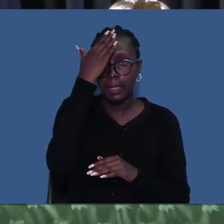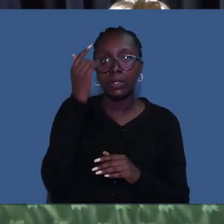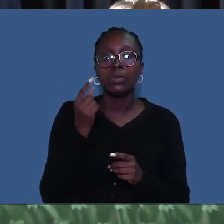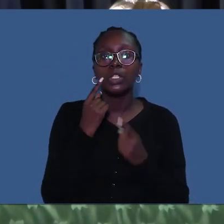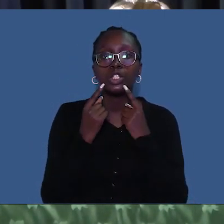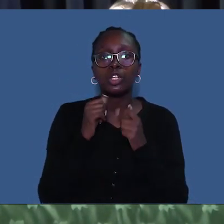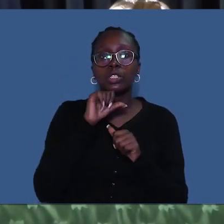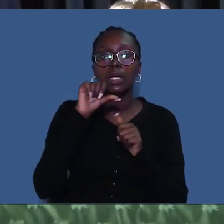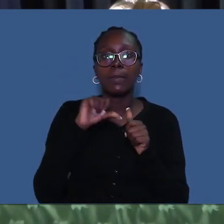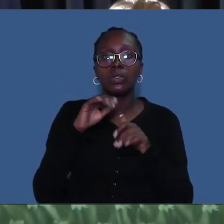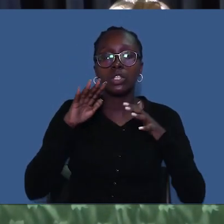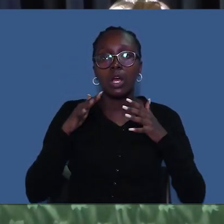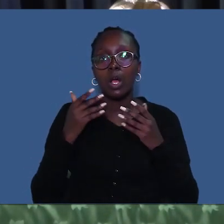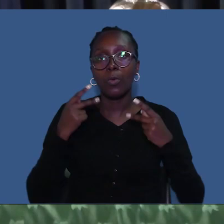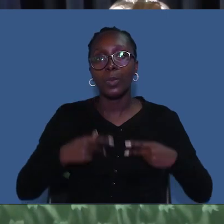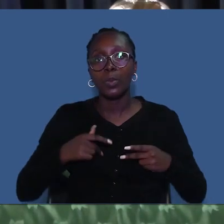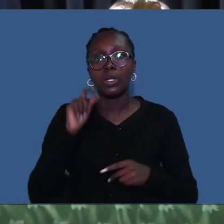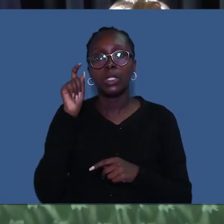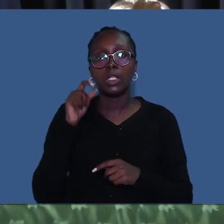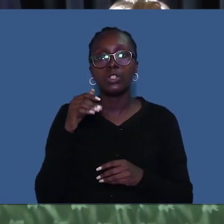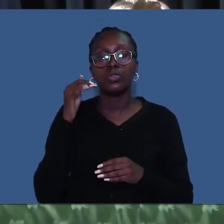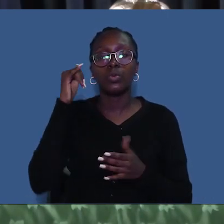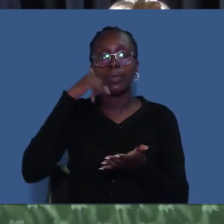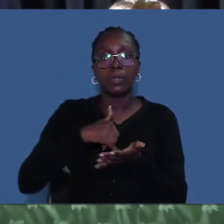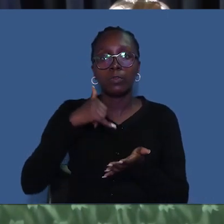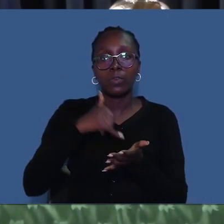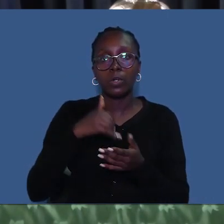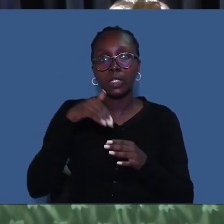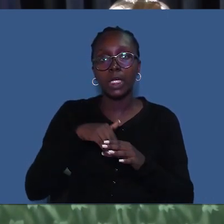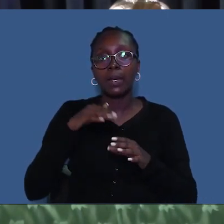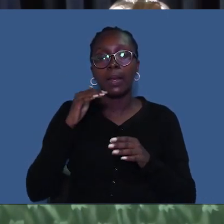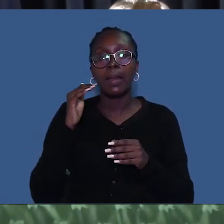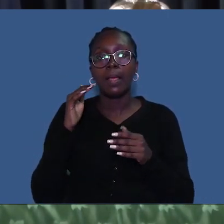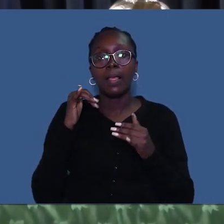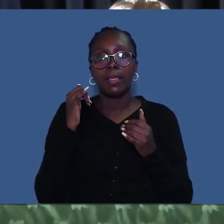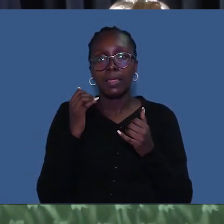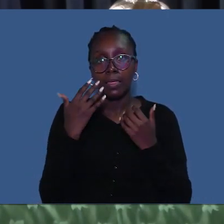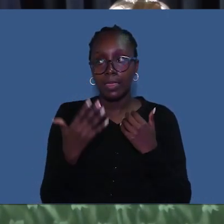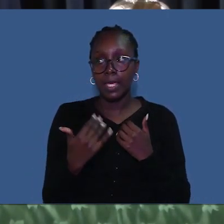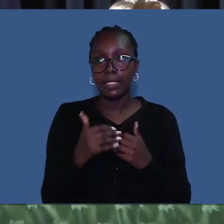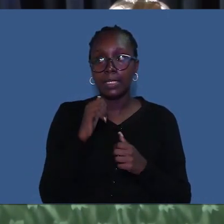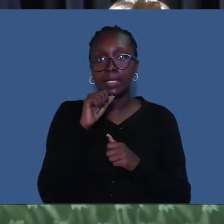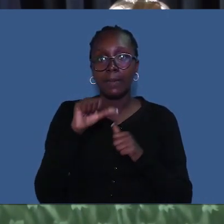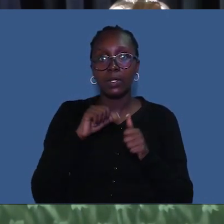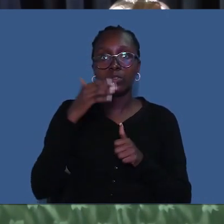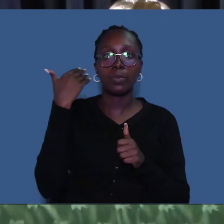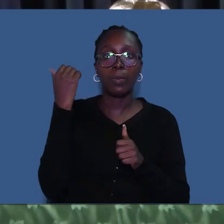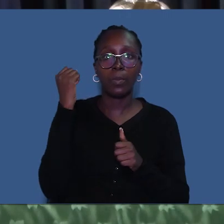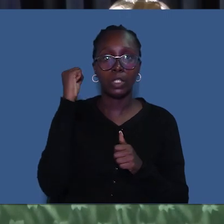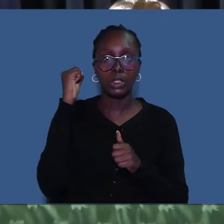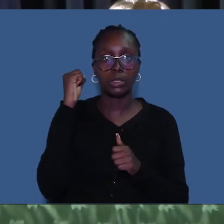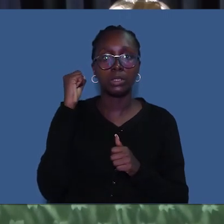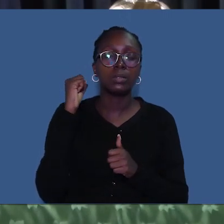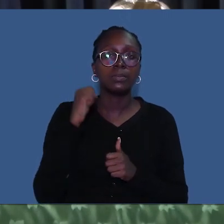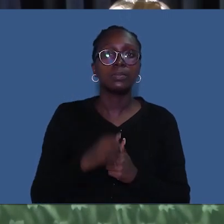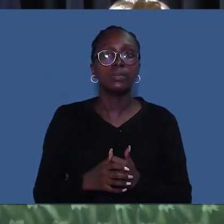in political matters of the nation, knowing that God cares deeply about his world and creation and the way it is